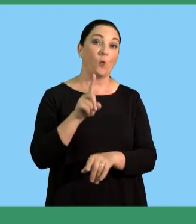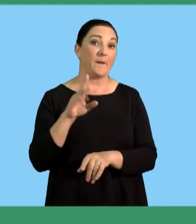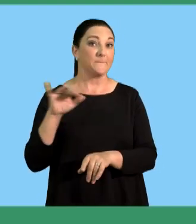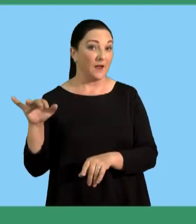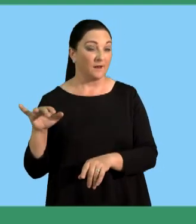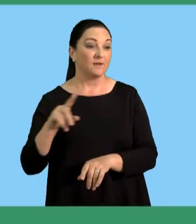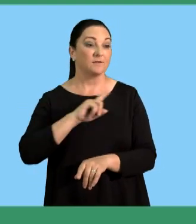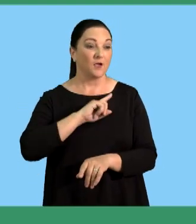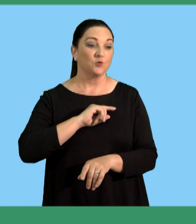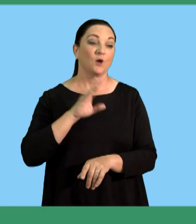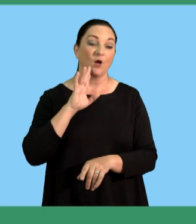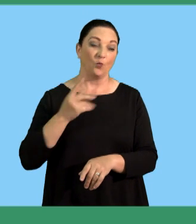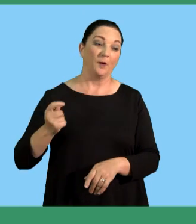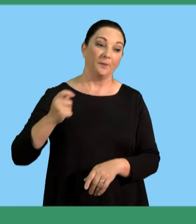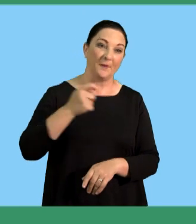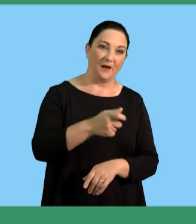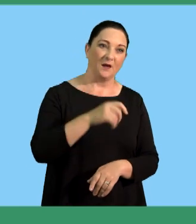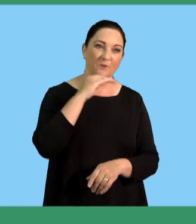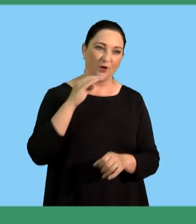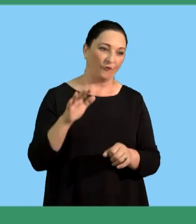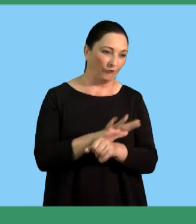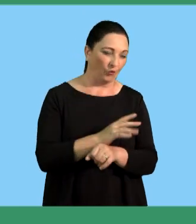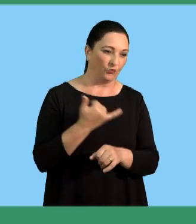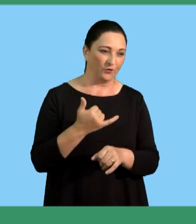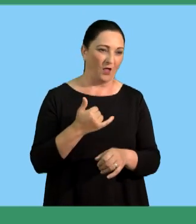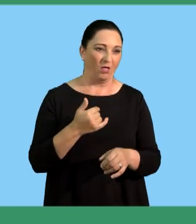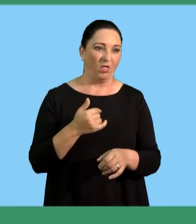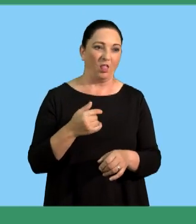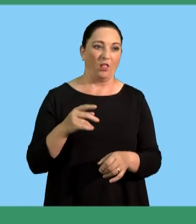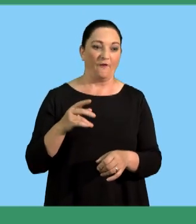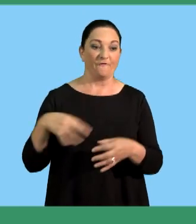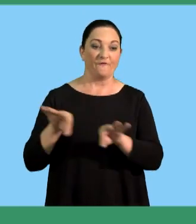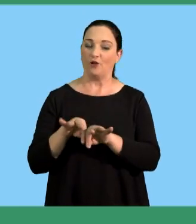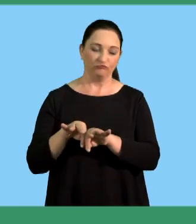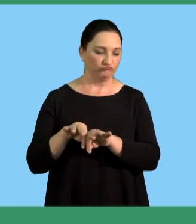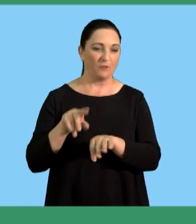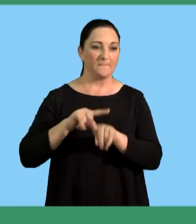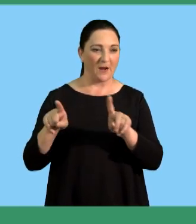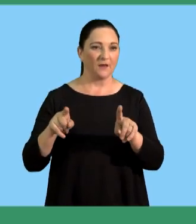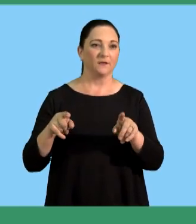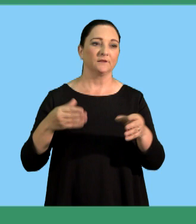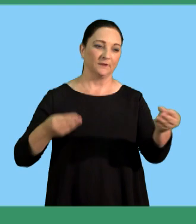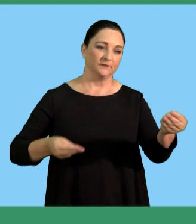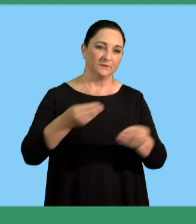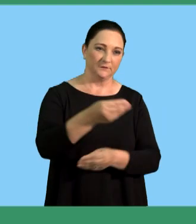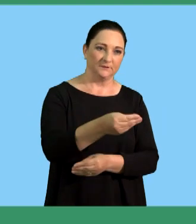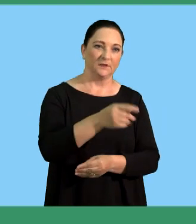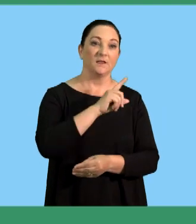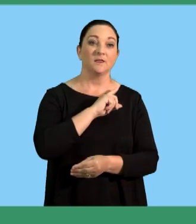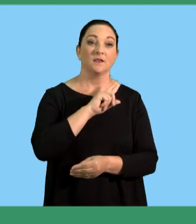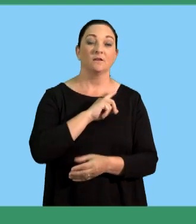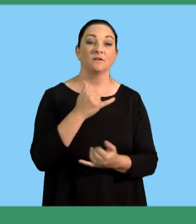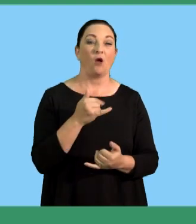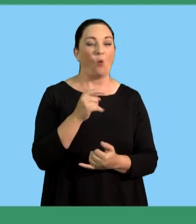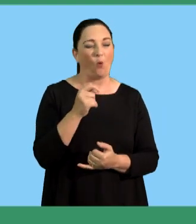1 million. Hence, we are saying they will not be reimbursed. So that's what we mean with that. Then the insured